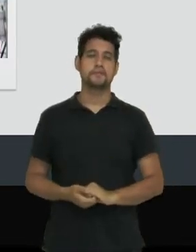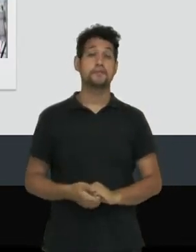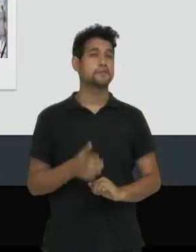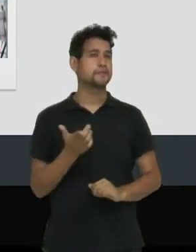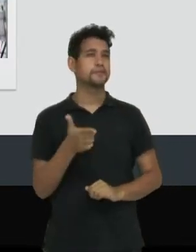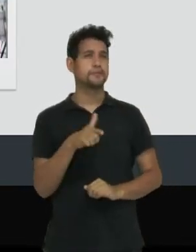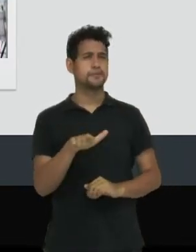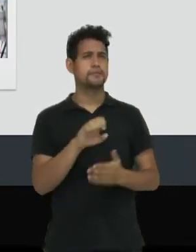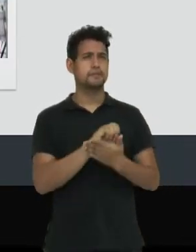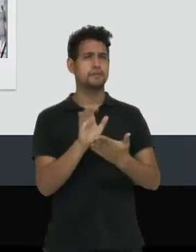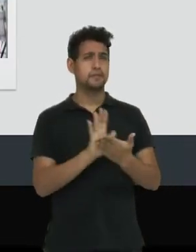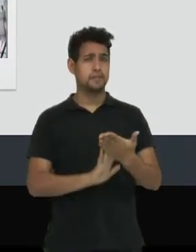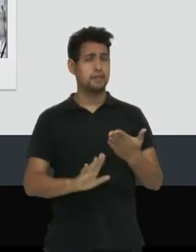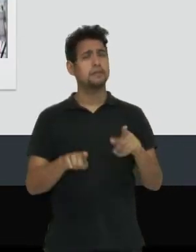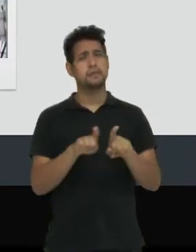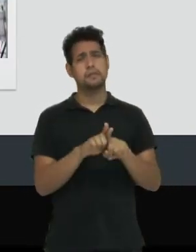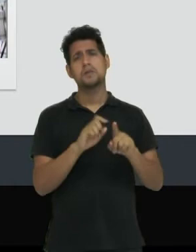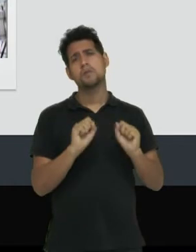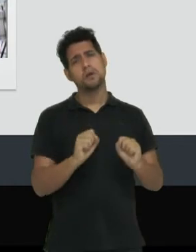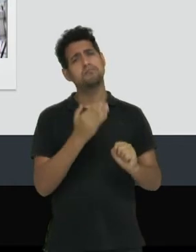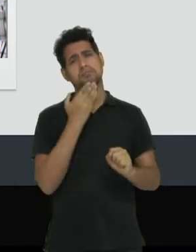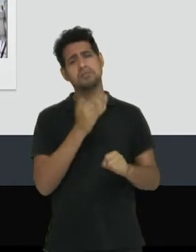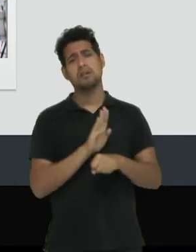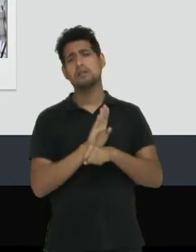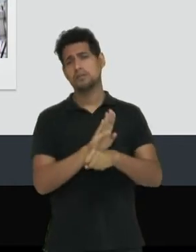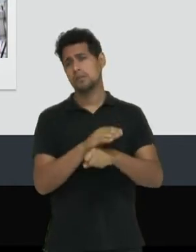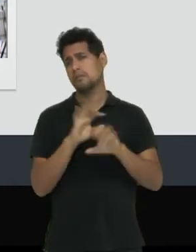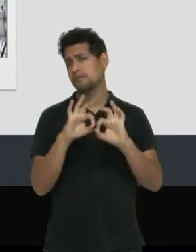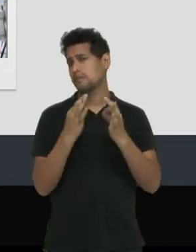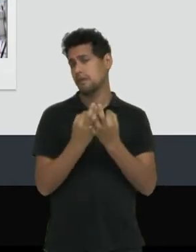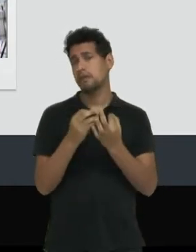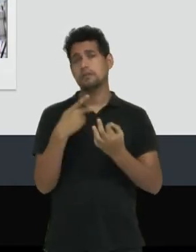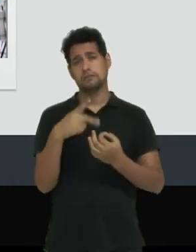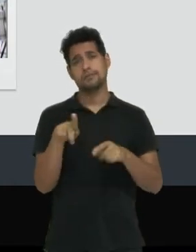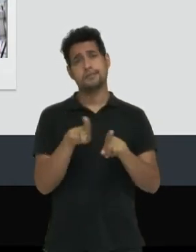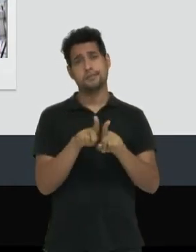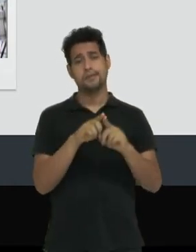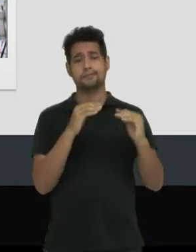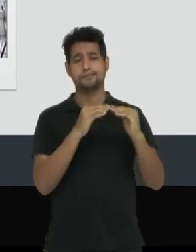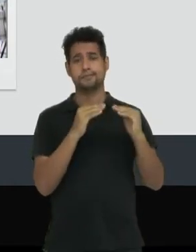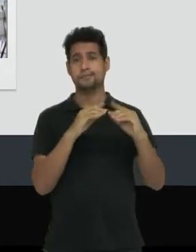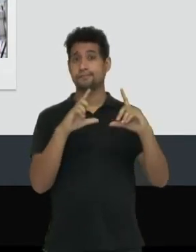Novamente o exercício, mesma situação. Relaciona o áudio com a imagem.